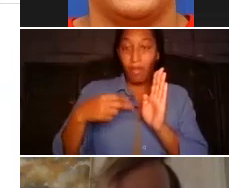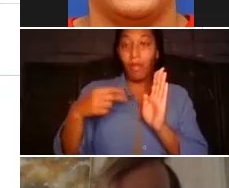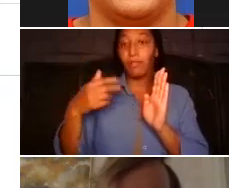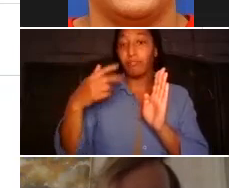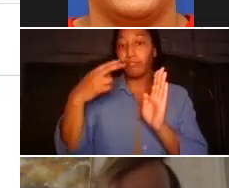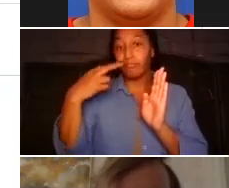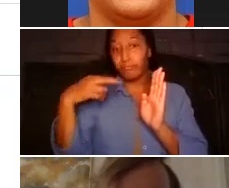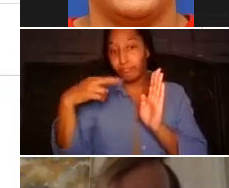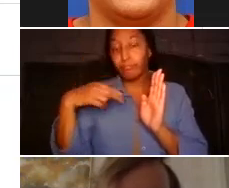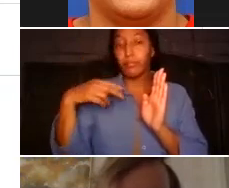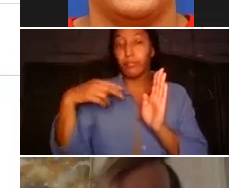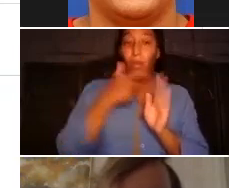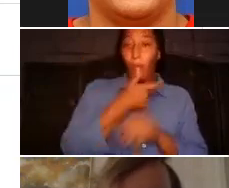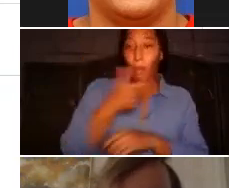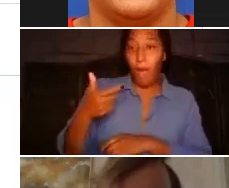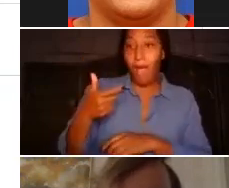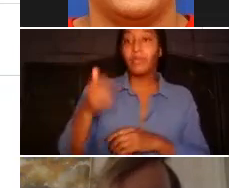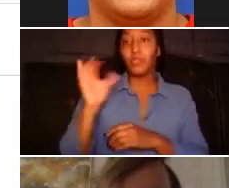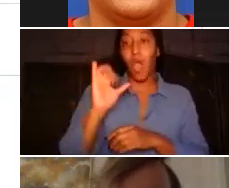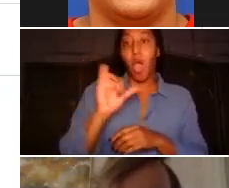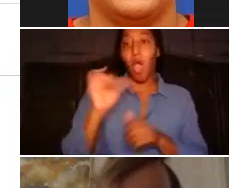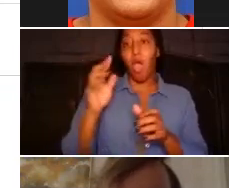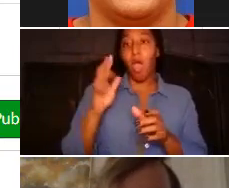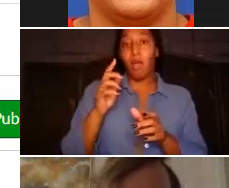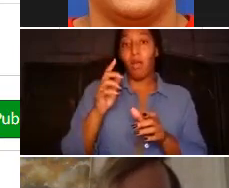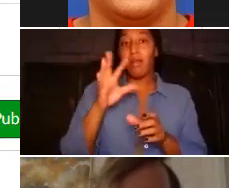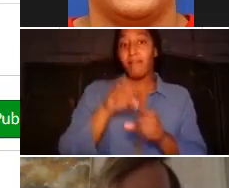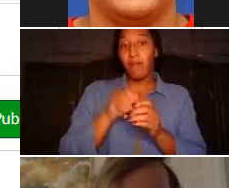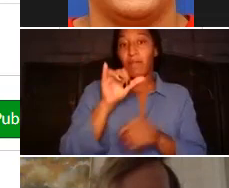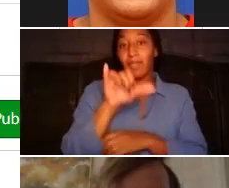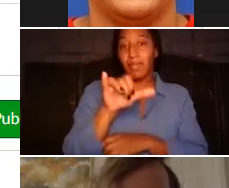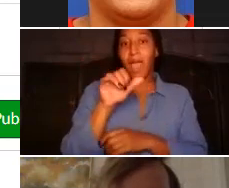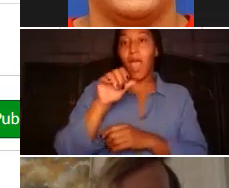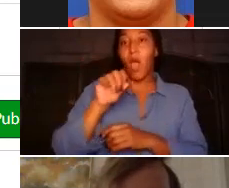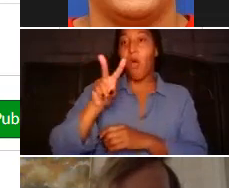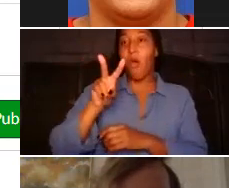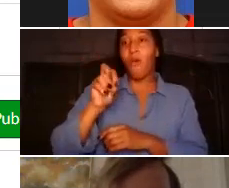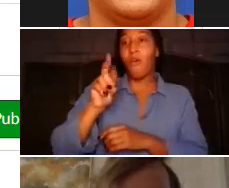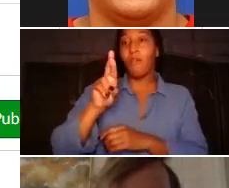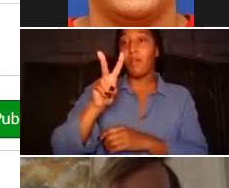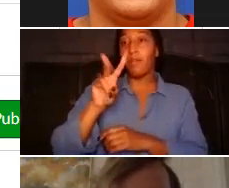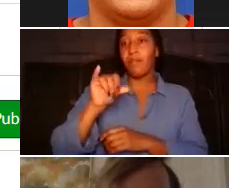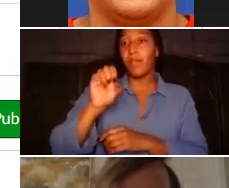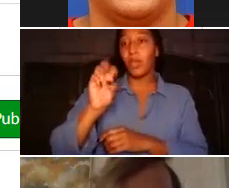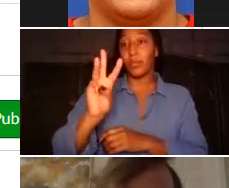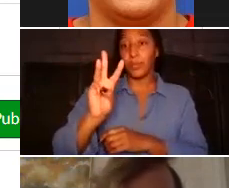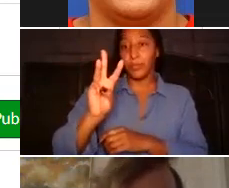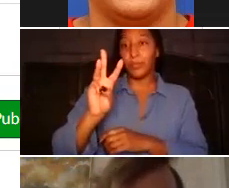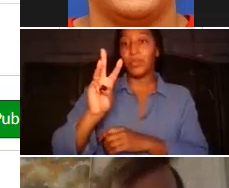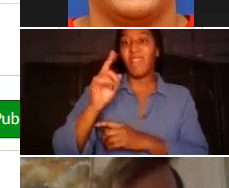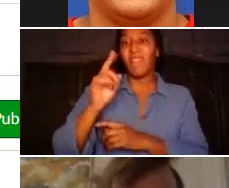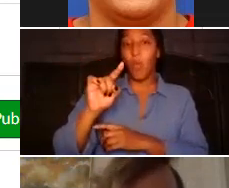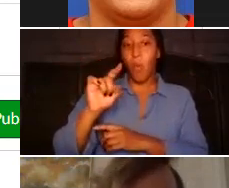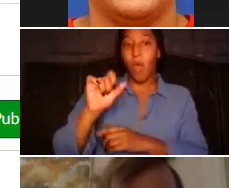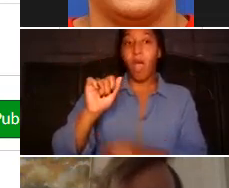Sorry, again, I've been having a lot of internet troubles lately. I'm glad I could be here today because earlier my internet